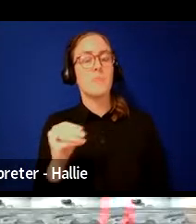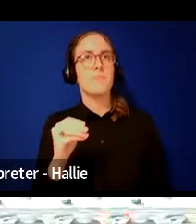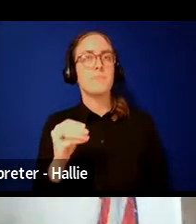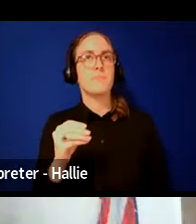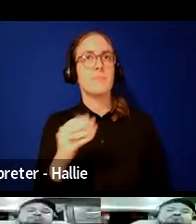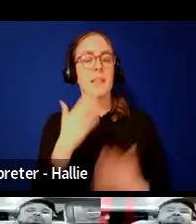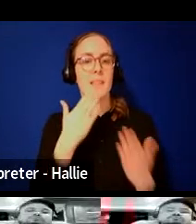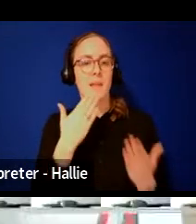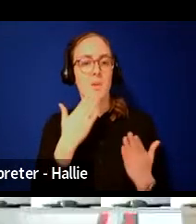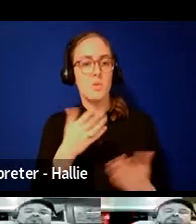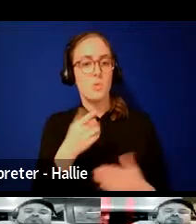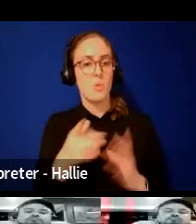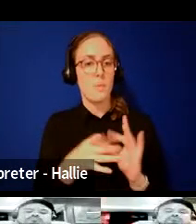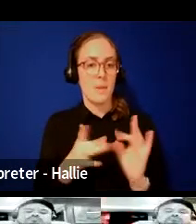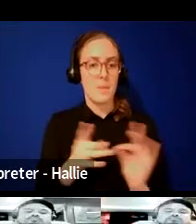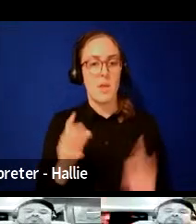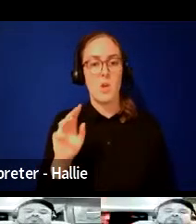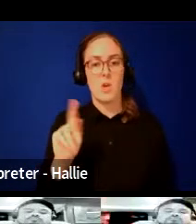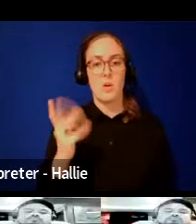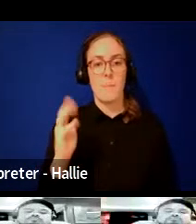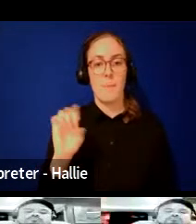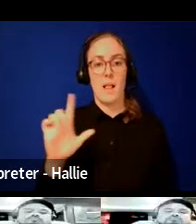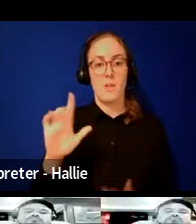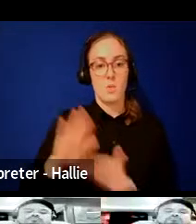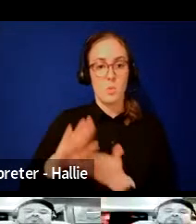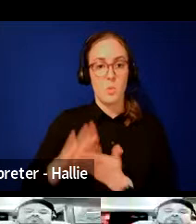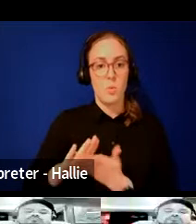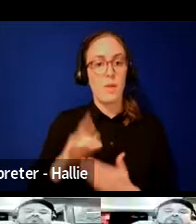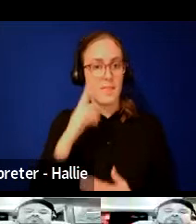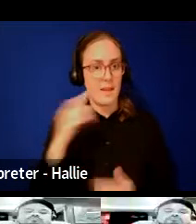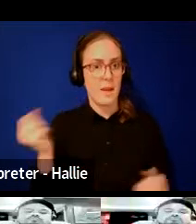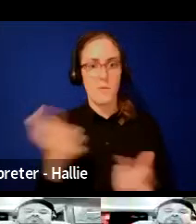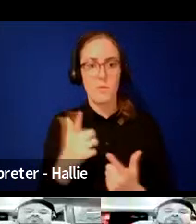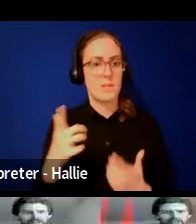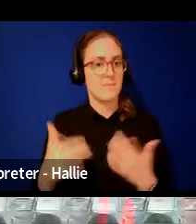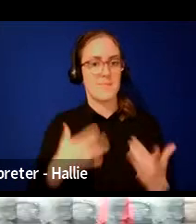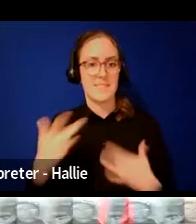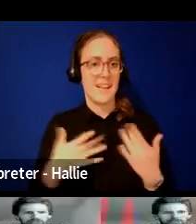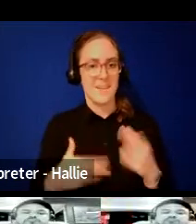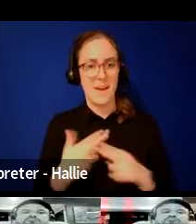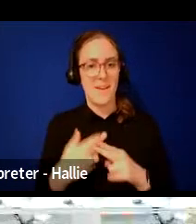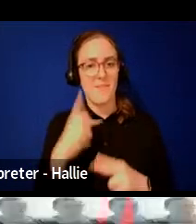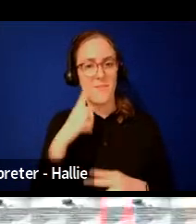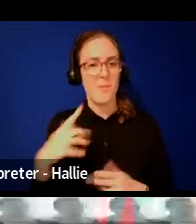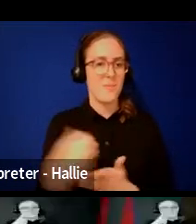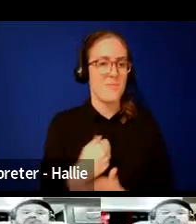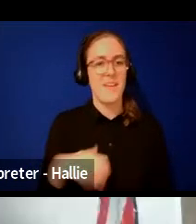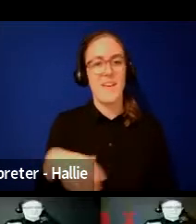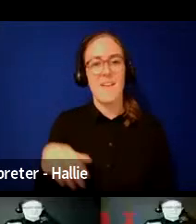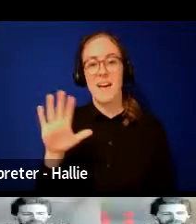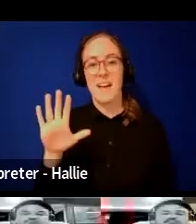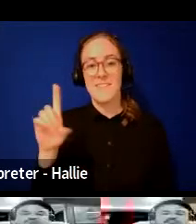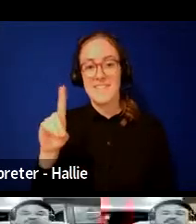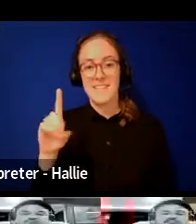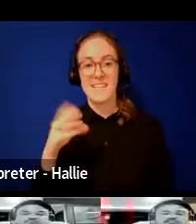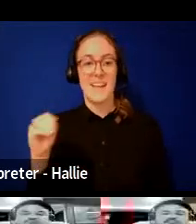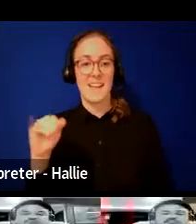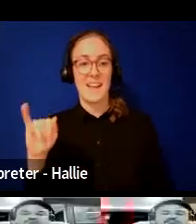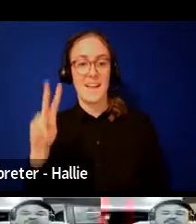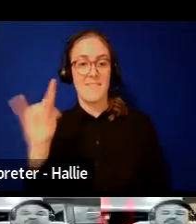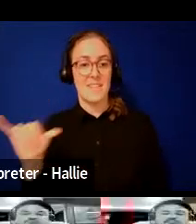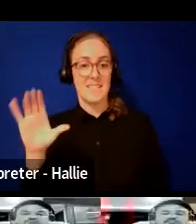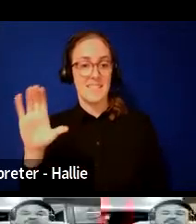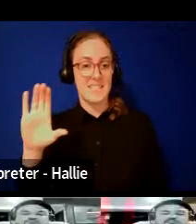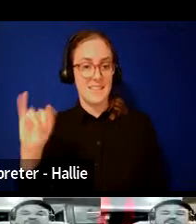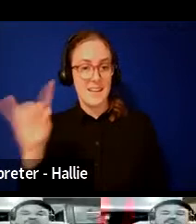You mentioned both the Carmel School, which I think everyone here is excited about. That's a great win for 5D and for Ivy City. So thank you for that work on